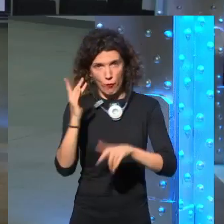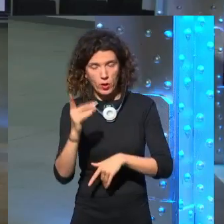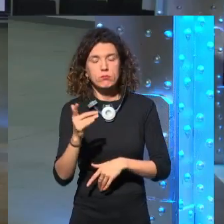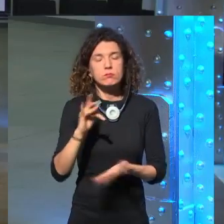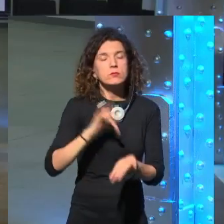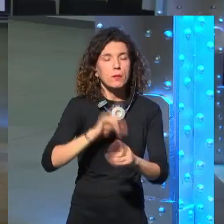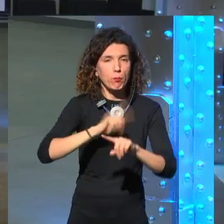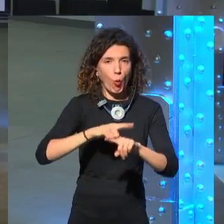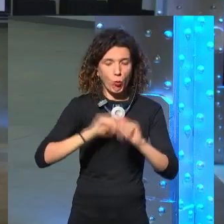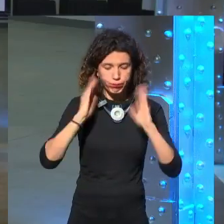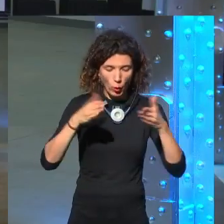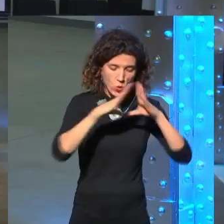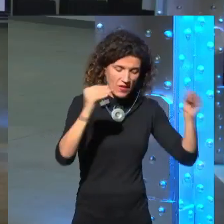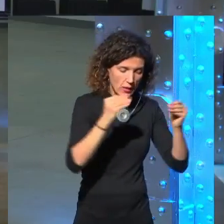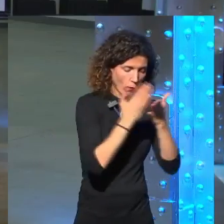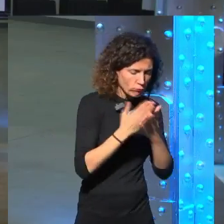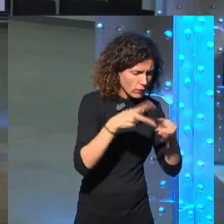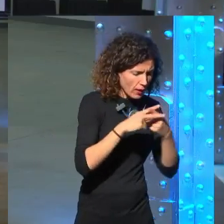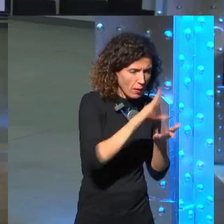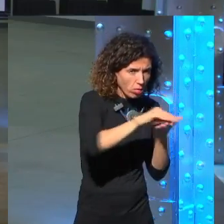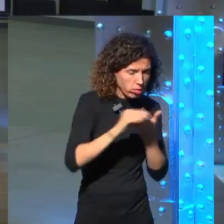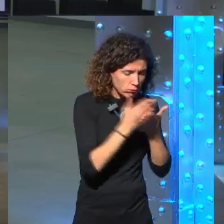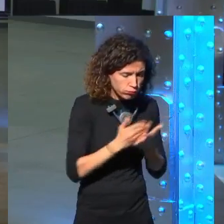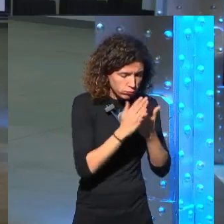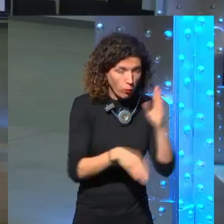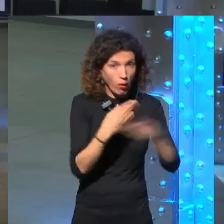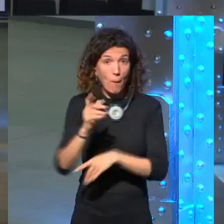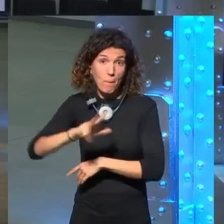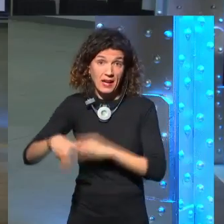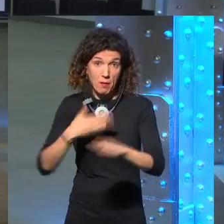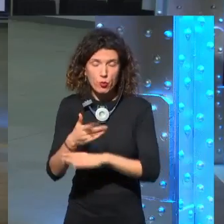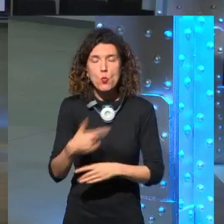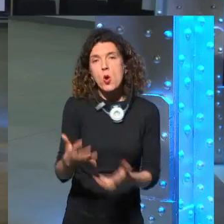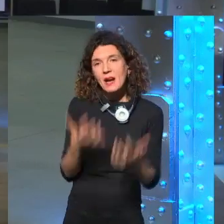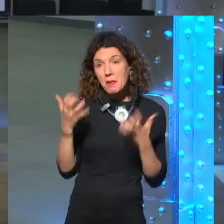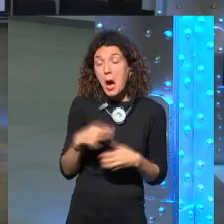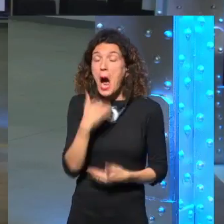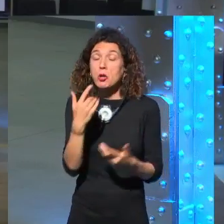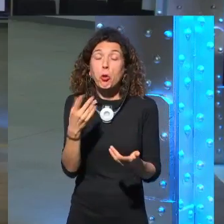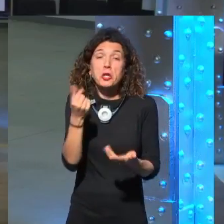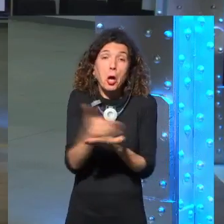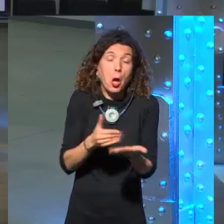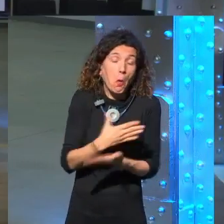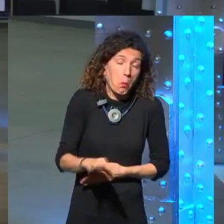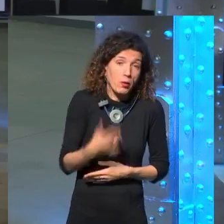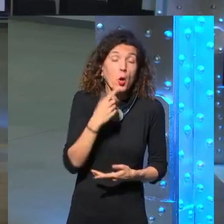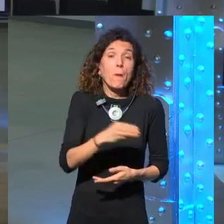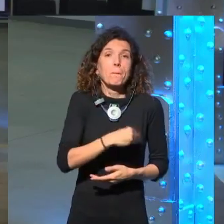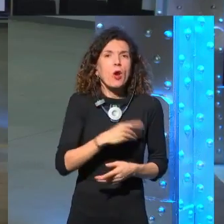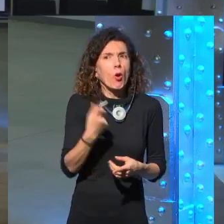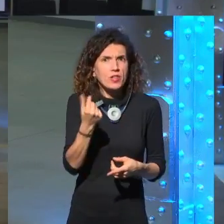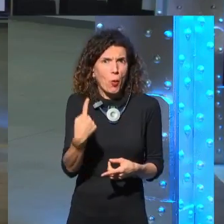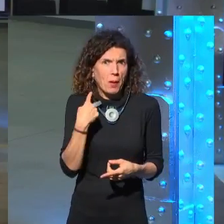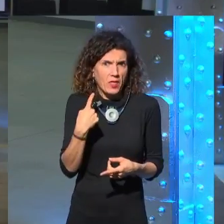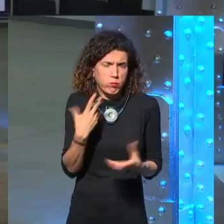university learning these tools, perhaps I could have an edge and I might make some money. Unfortunately, I lost a lot of money, but